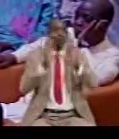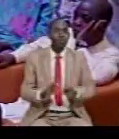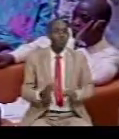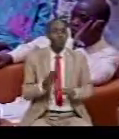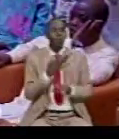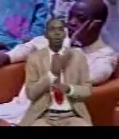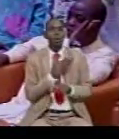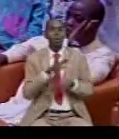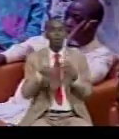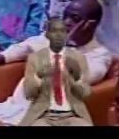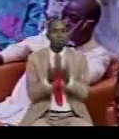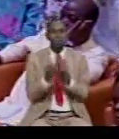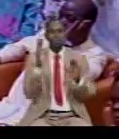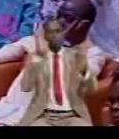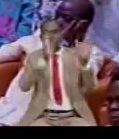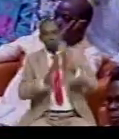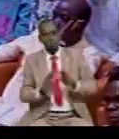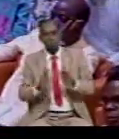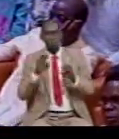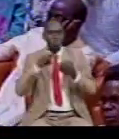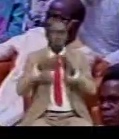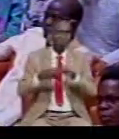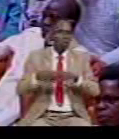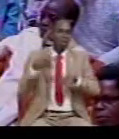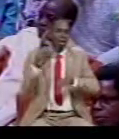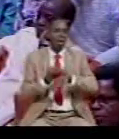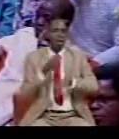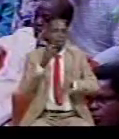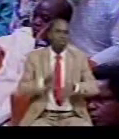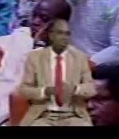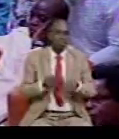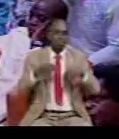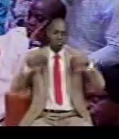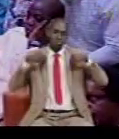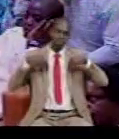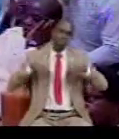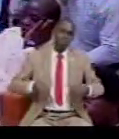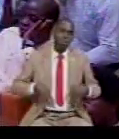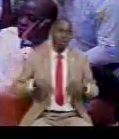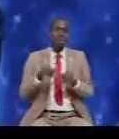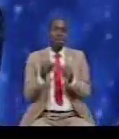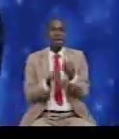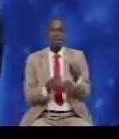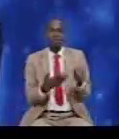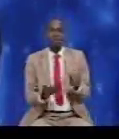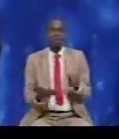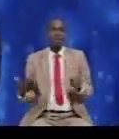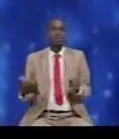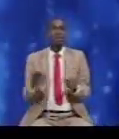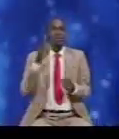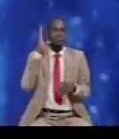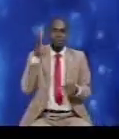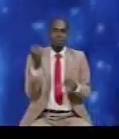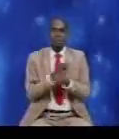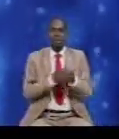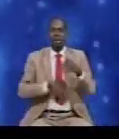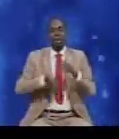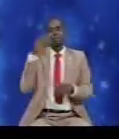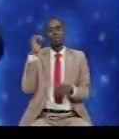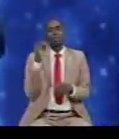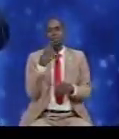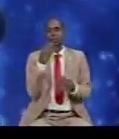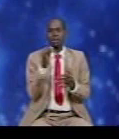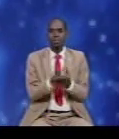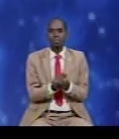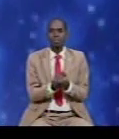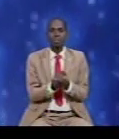trouble, all the trauma, all the difficulty, all the perplexity, everything, it will take away. And then it